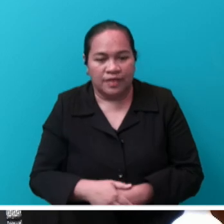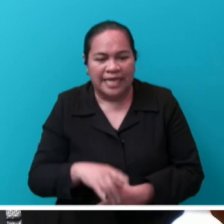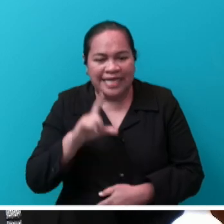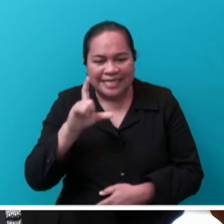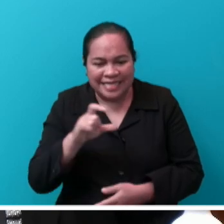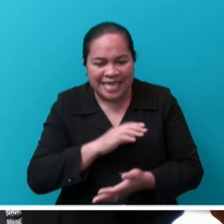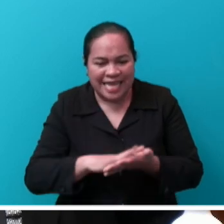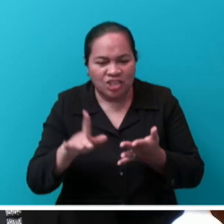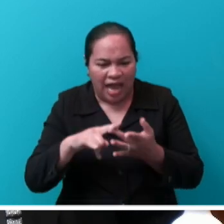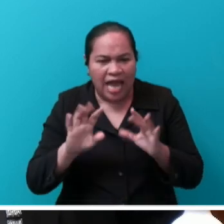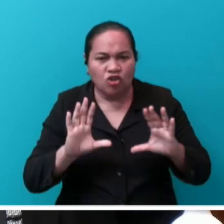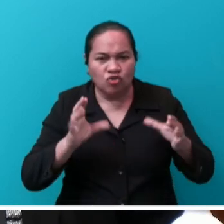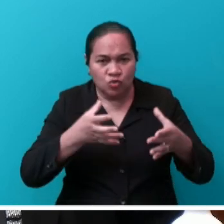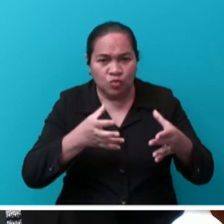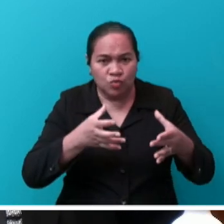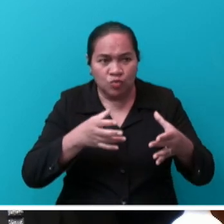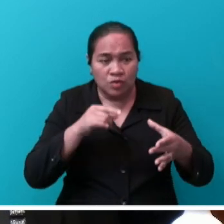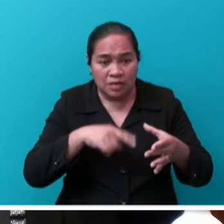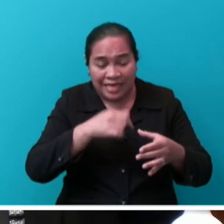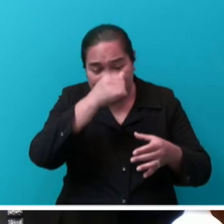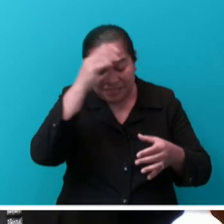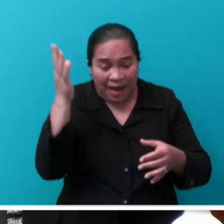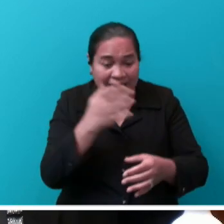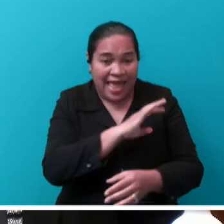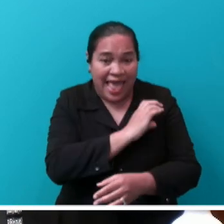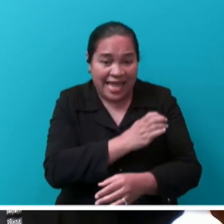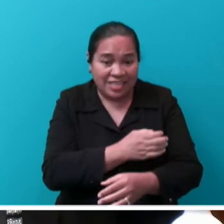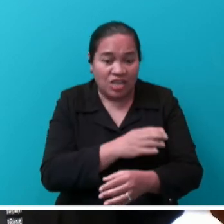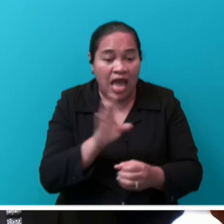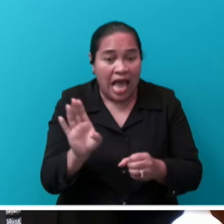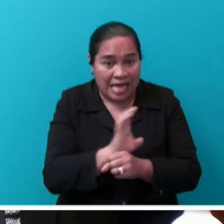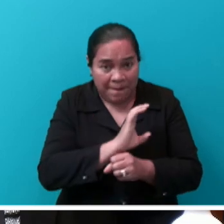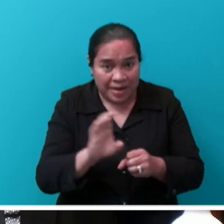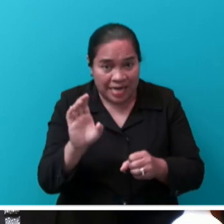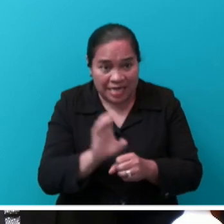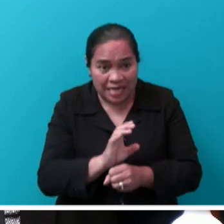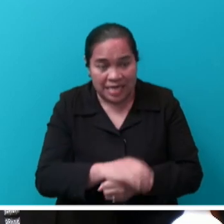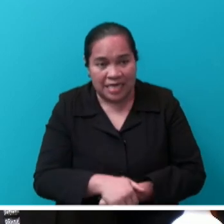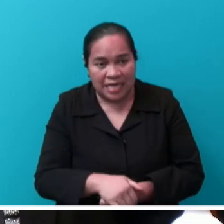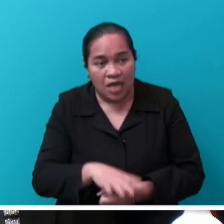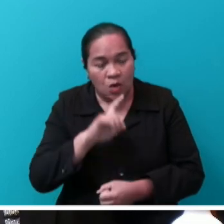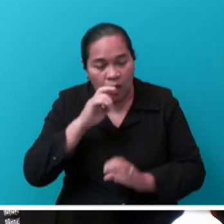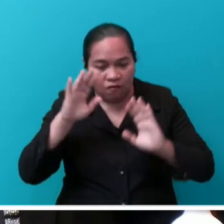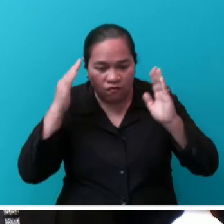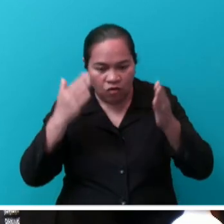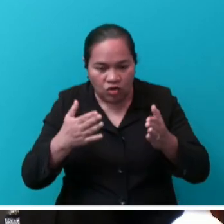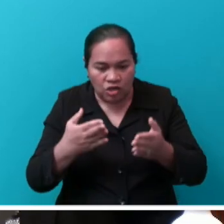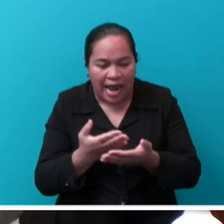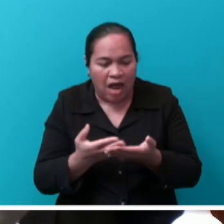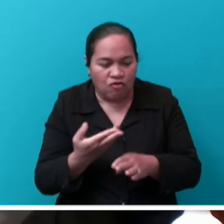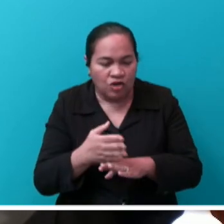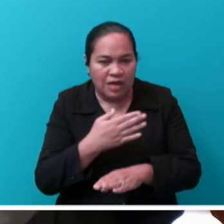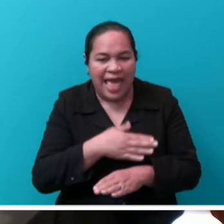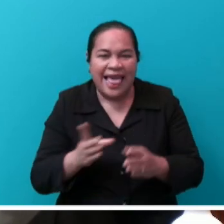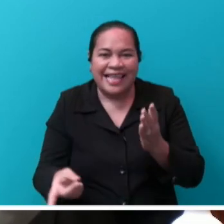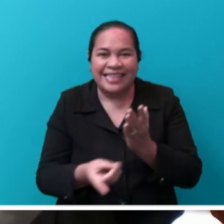CHINT Group, they're a smart energy company, Honorable Speaker, and focus on renewable energy and digital